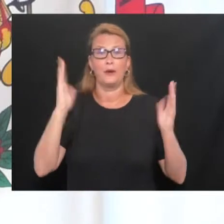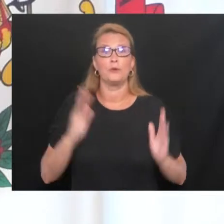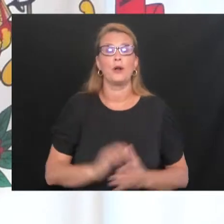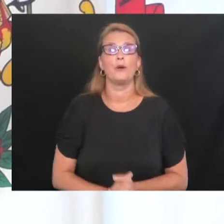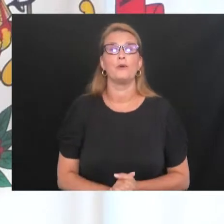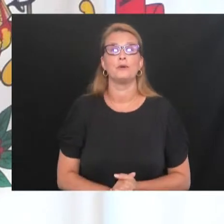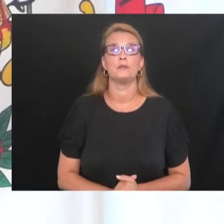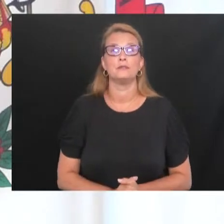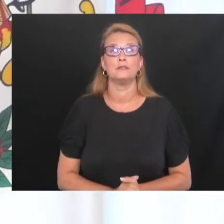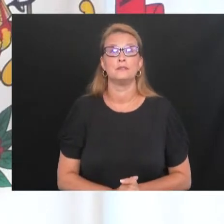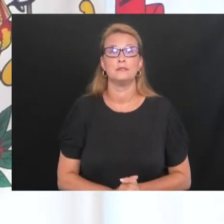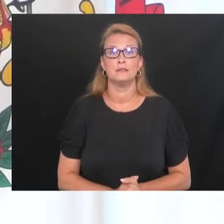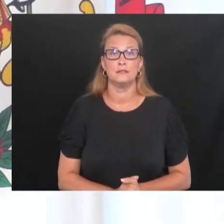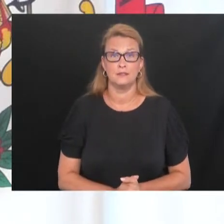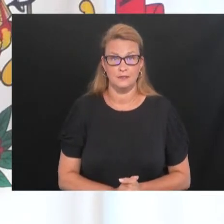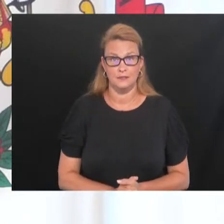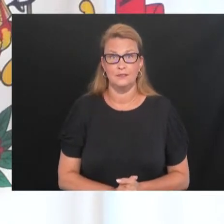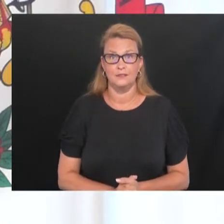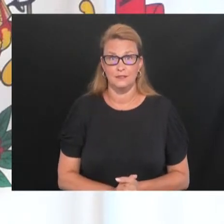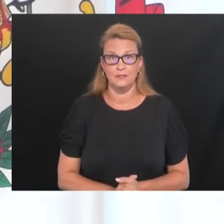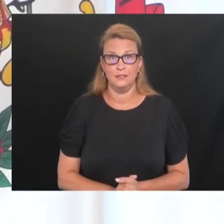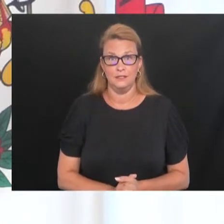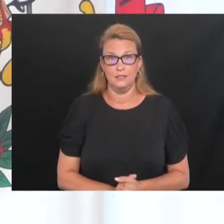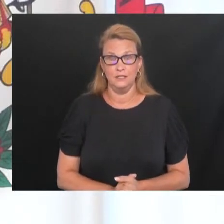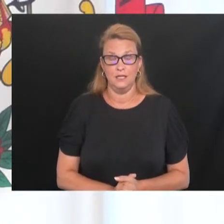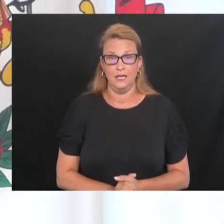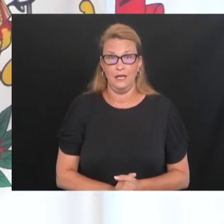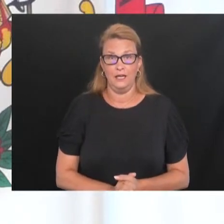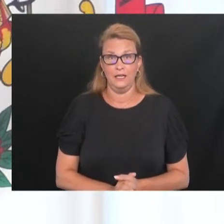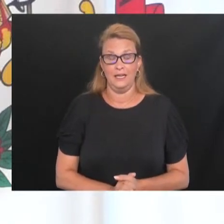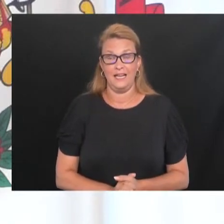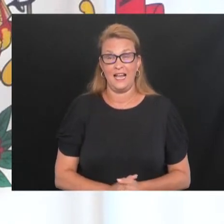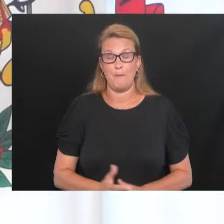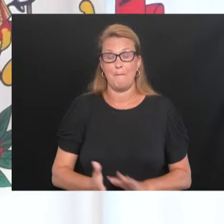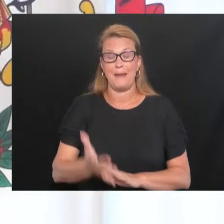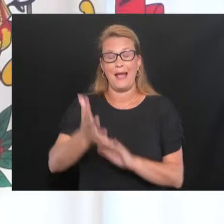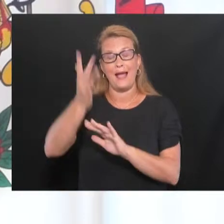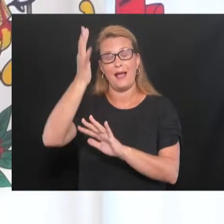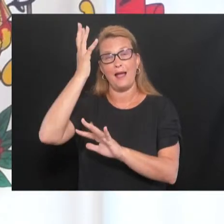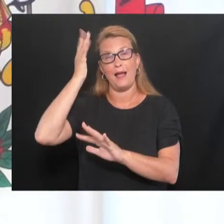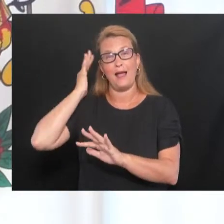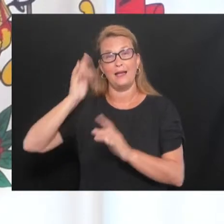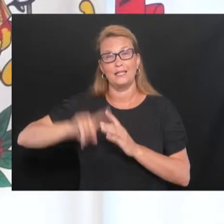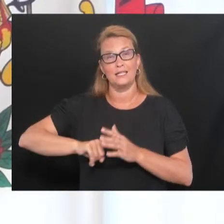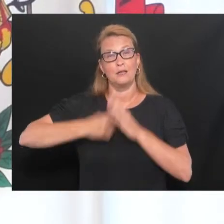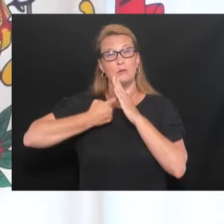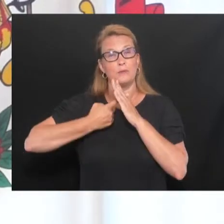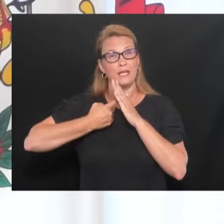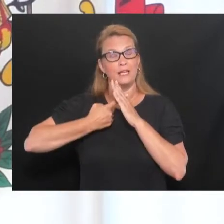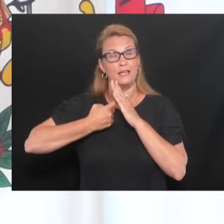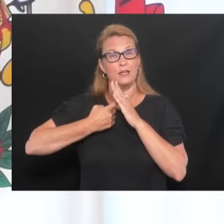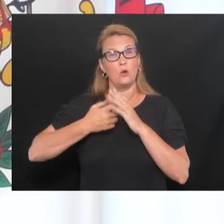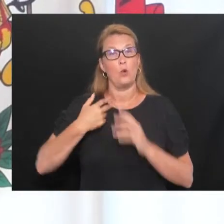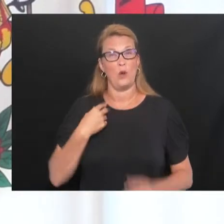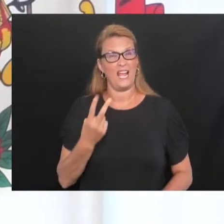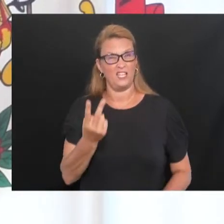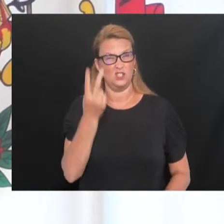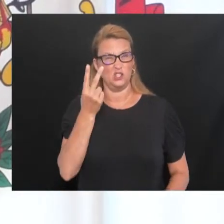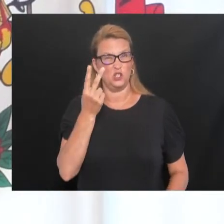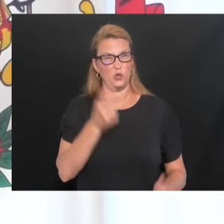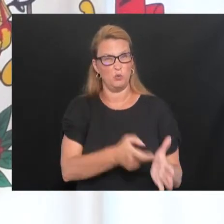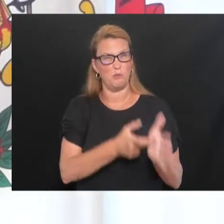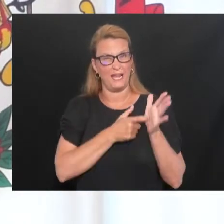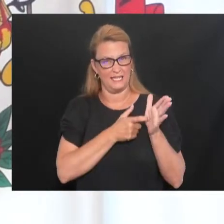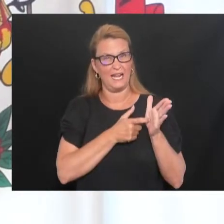where this all started in the very beginning. We had two real mandates in the very beginning, and